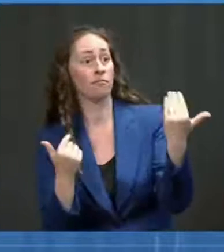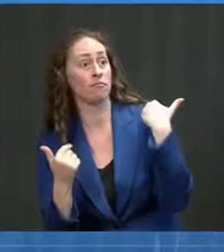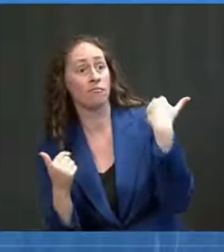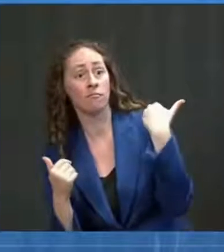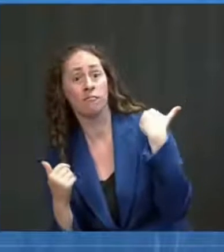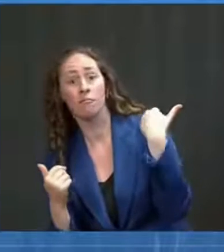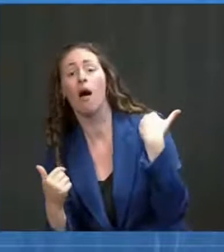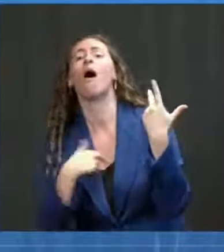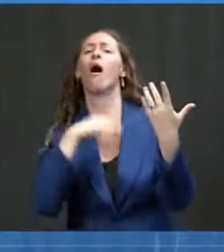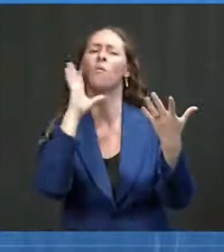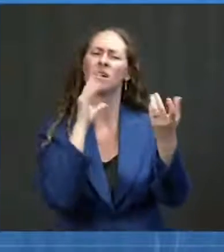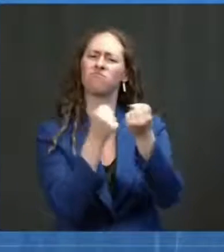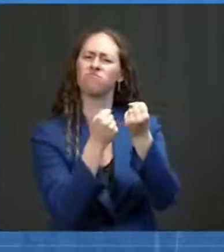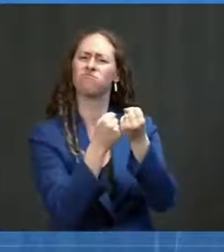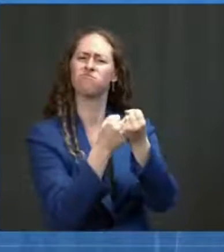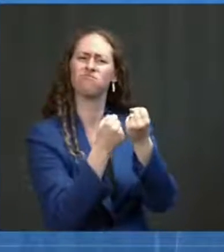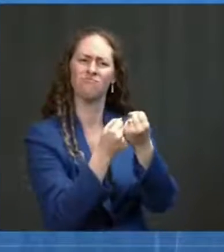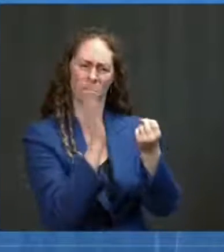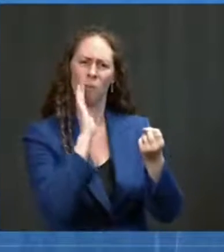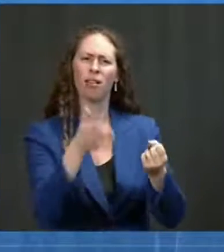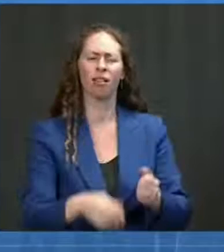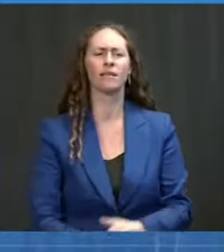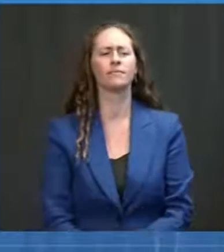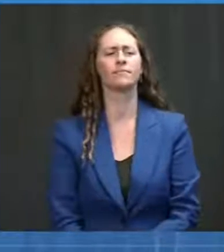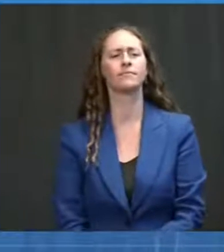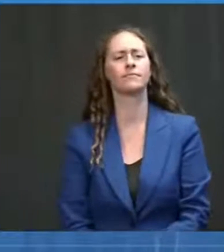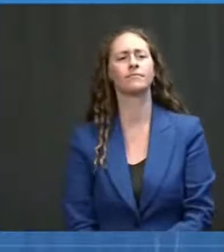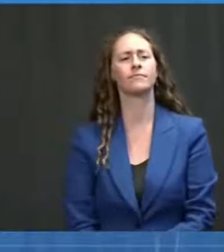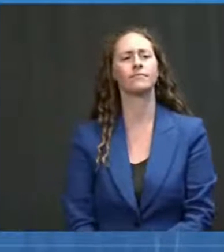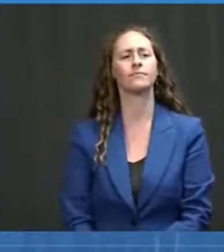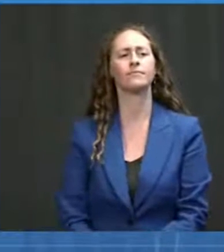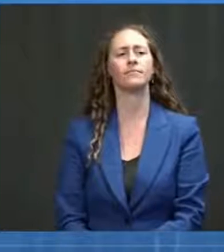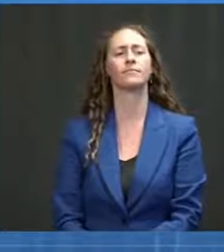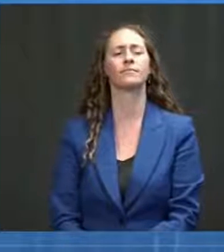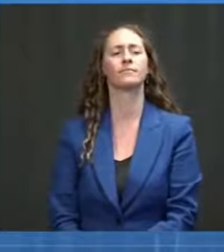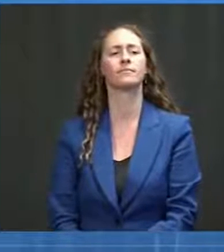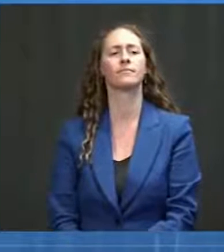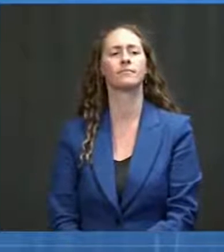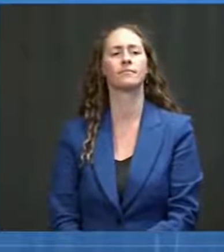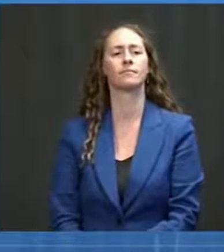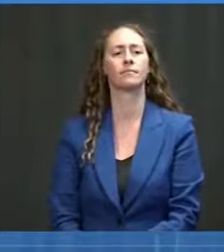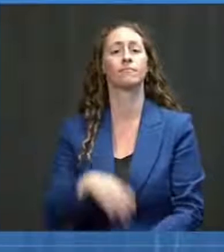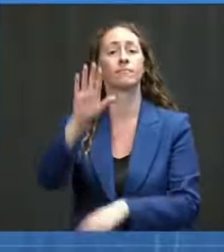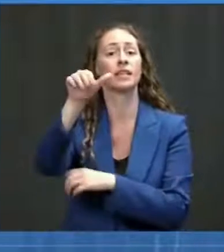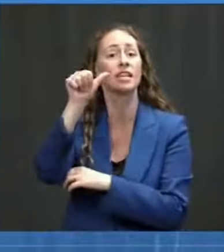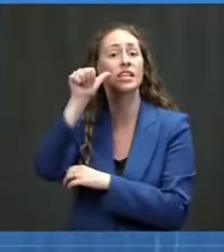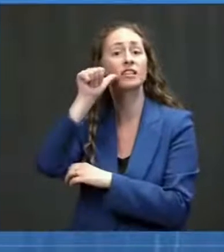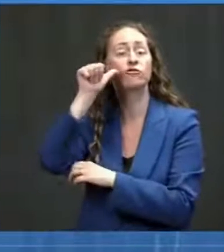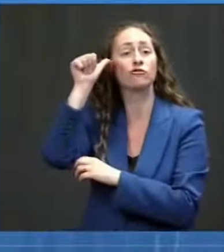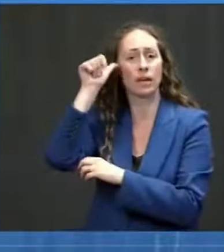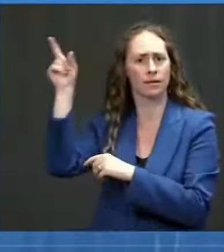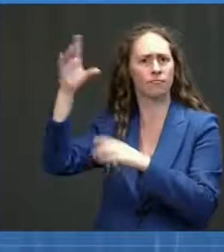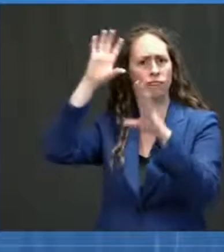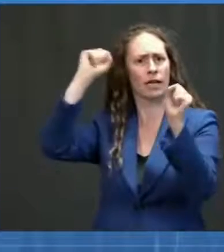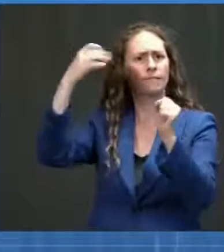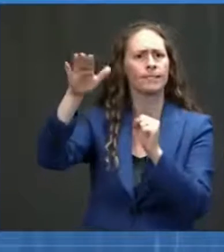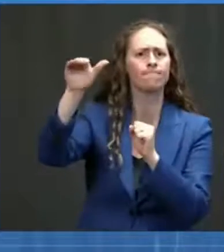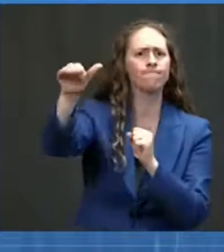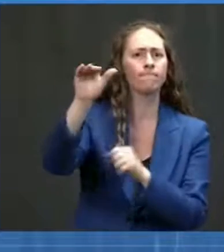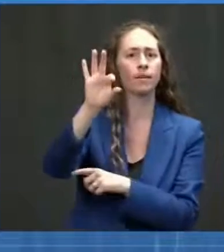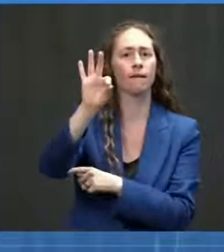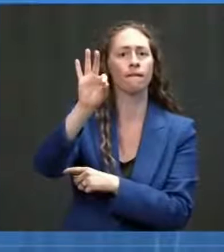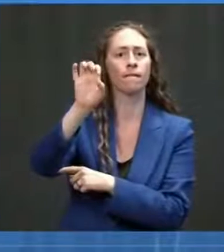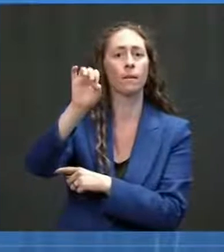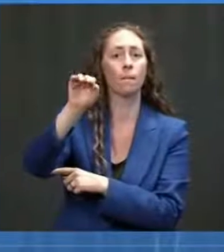Just yesterday, President Biden directed FEMA to continue fully reimbursing states, tribes, and territories for